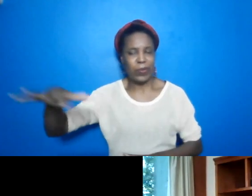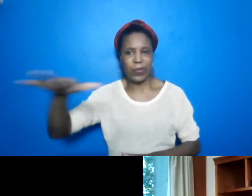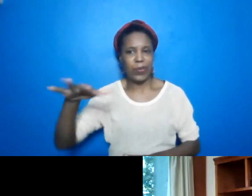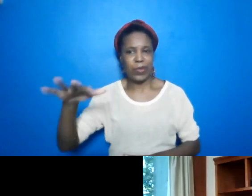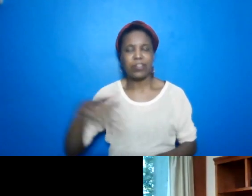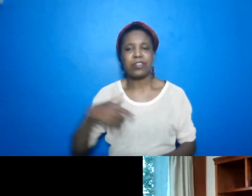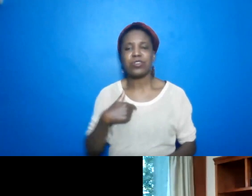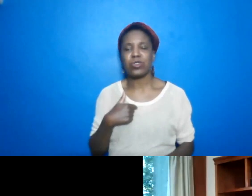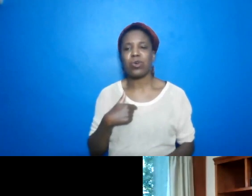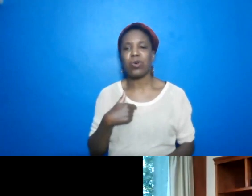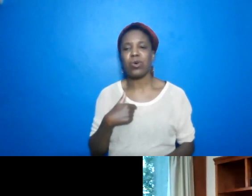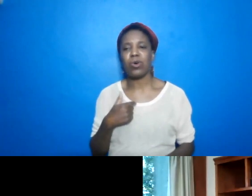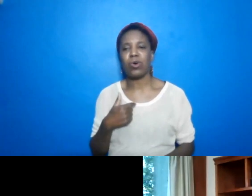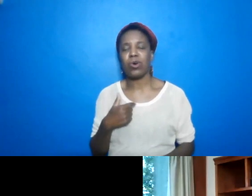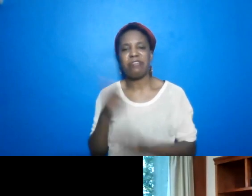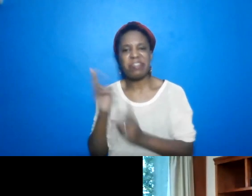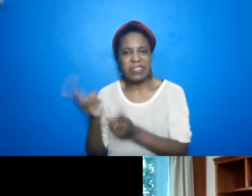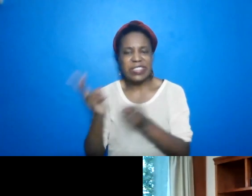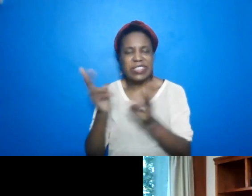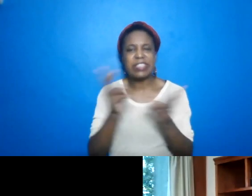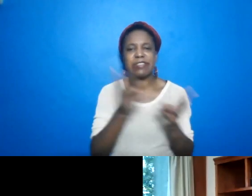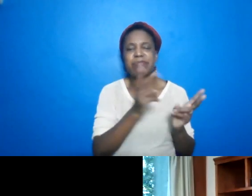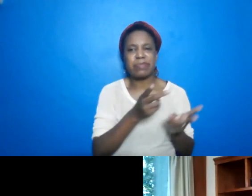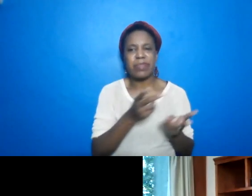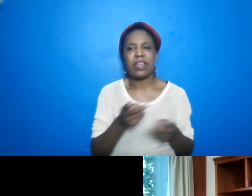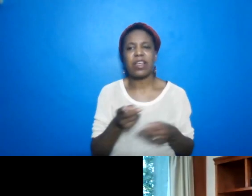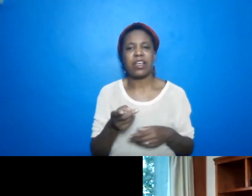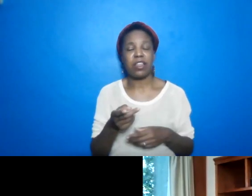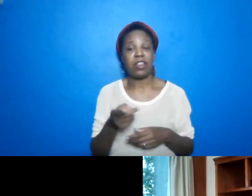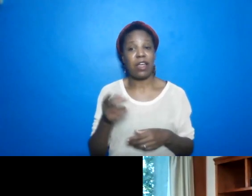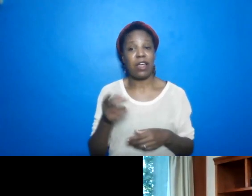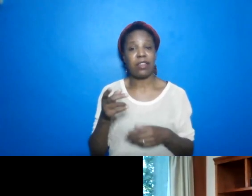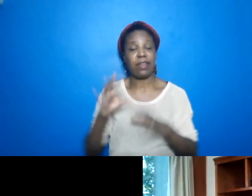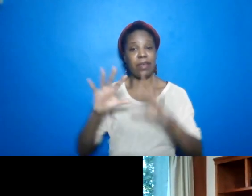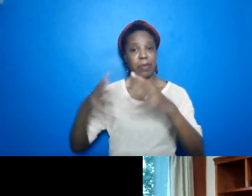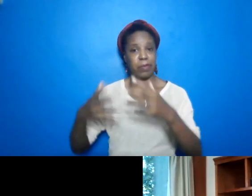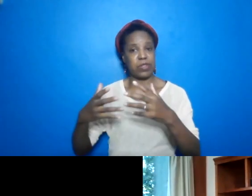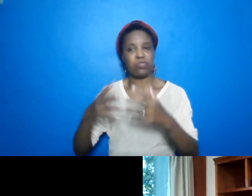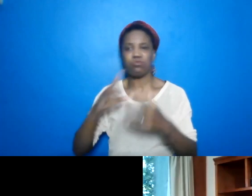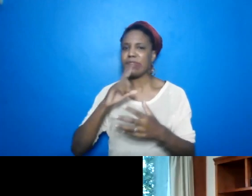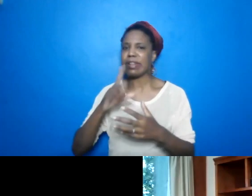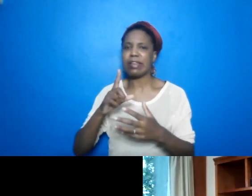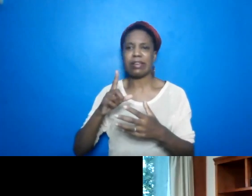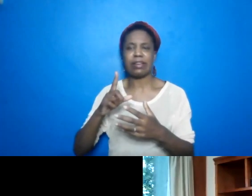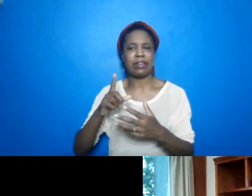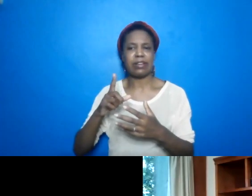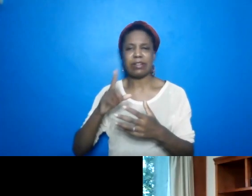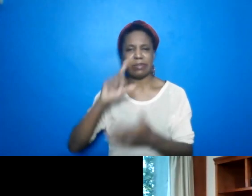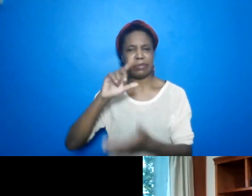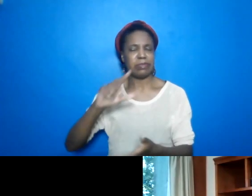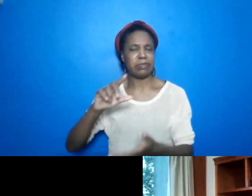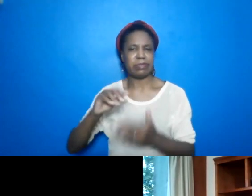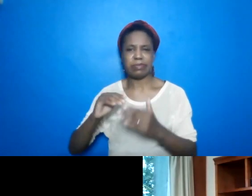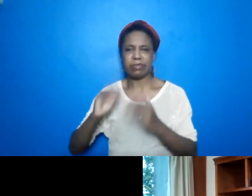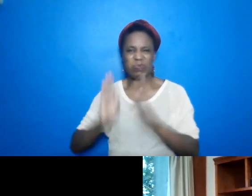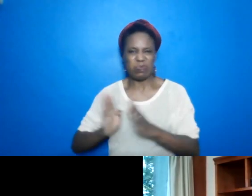that has some of its, much of its articulation inside of Hinduism